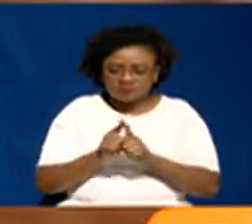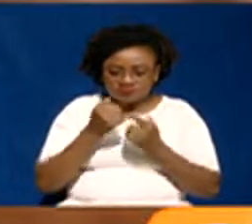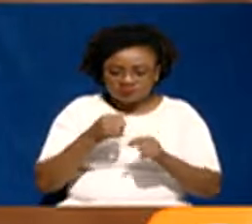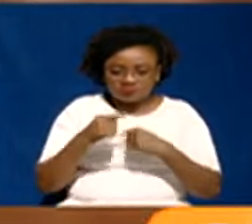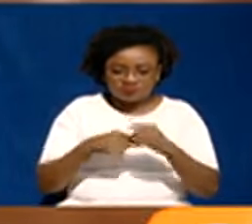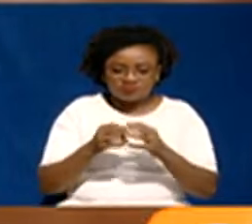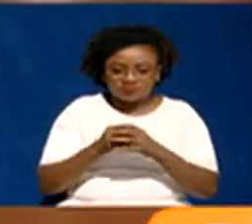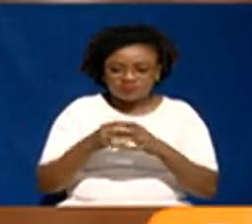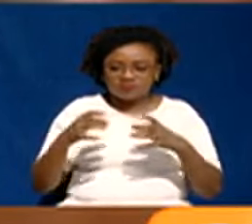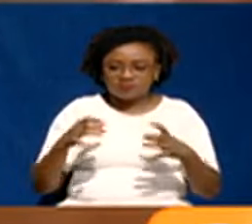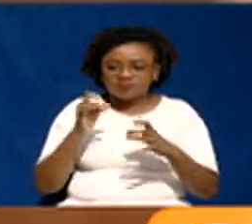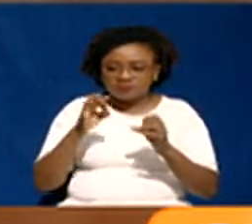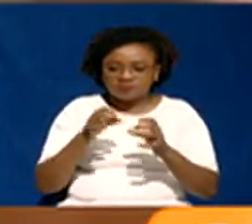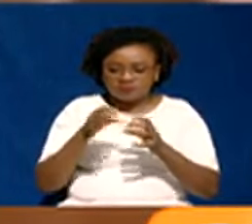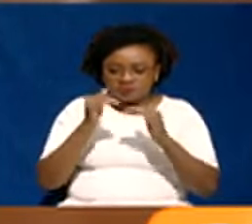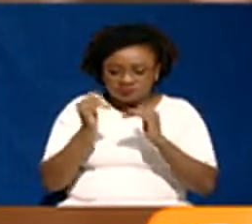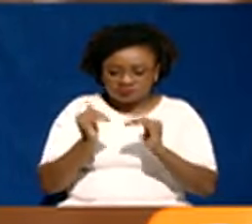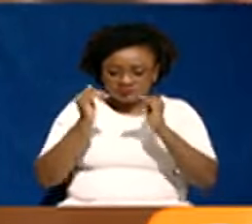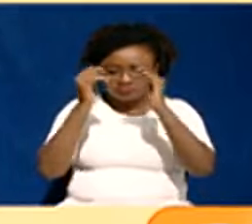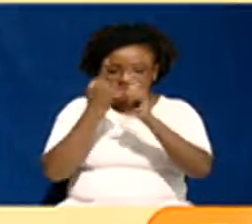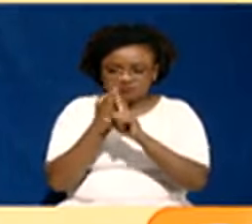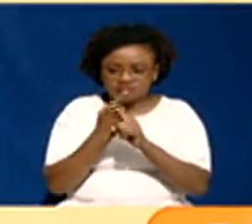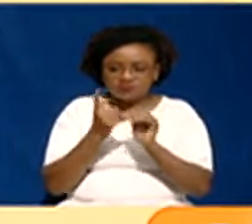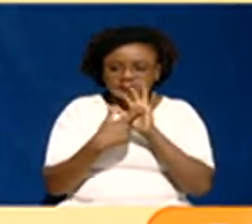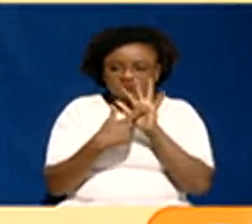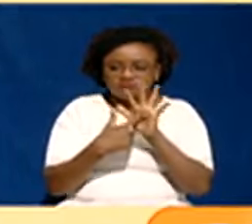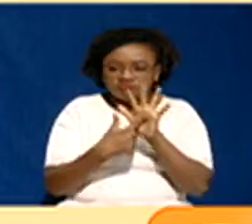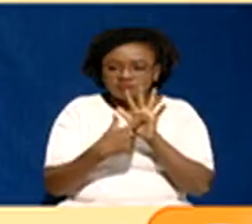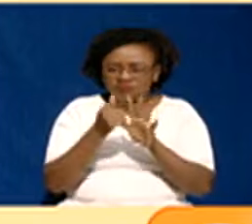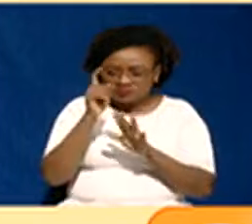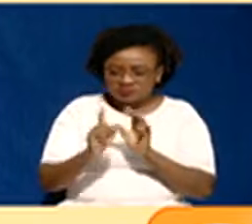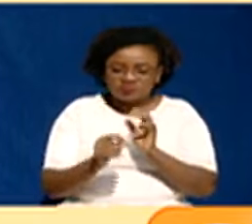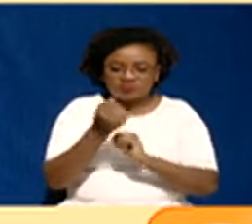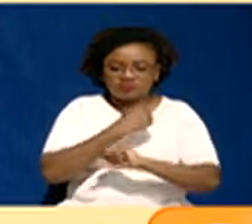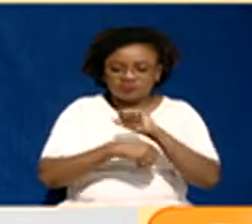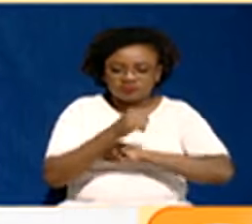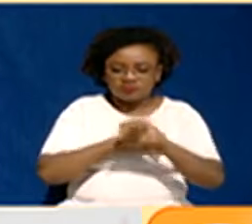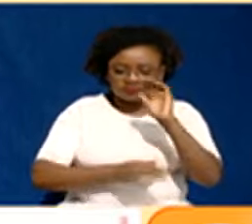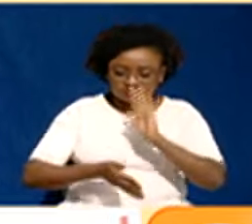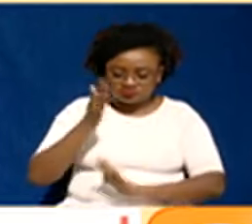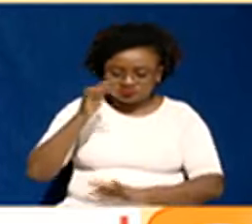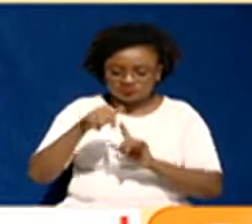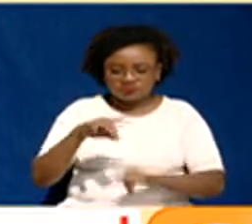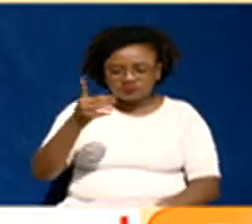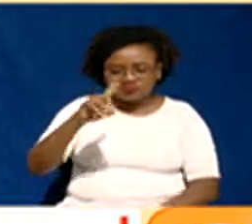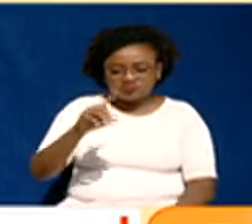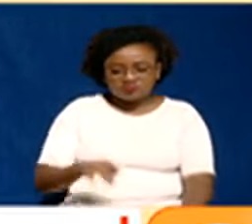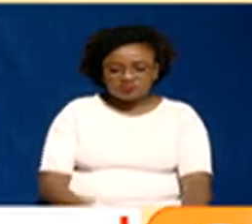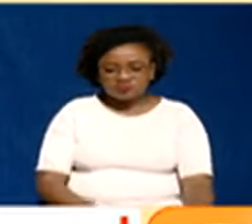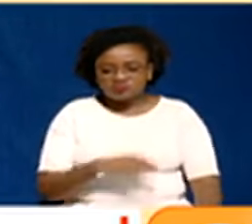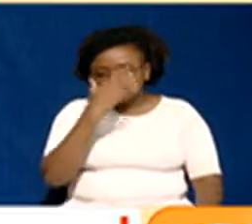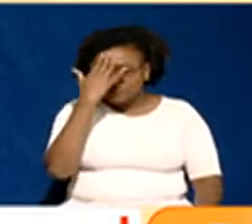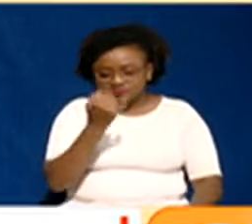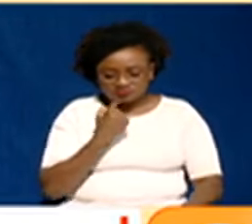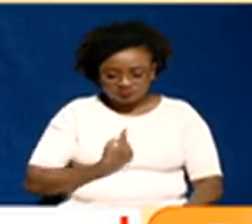grimmer when broken into the different levels of education. There must be radical measures taken in Nairobi. Each and every